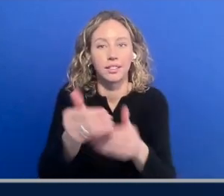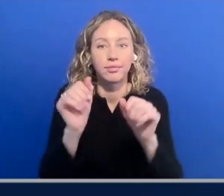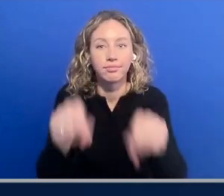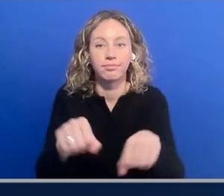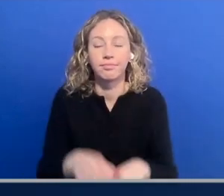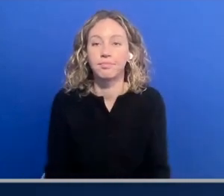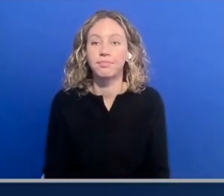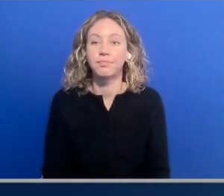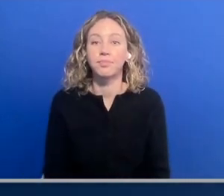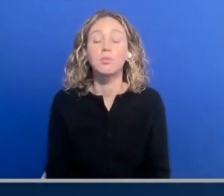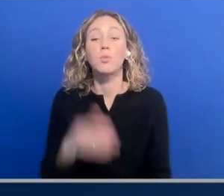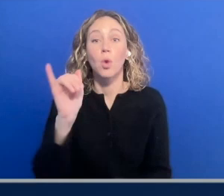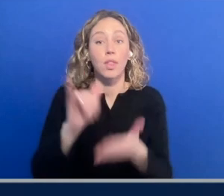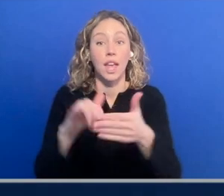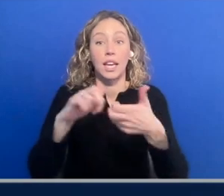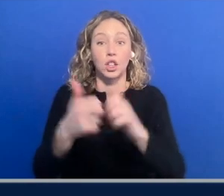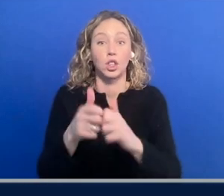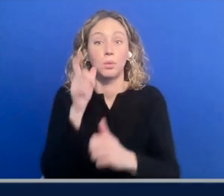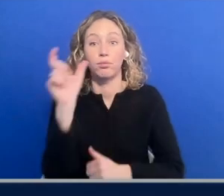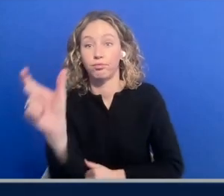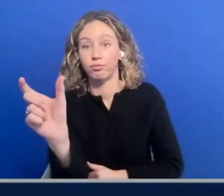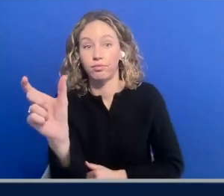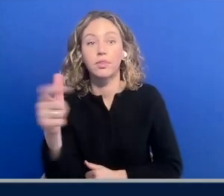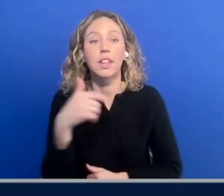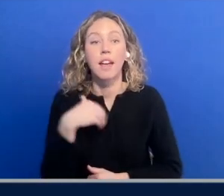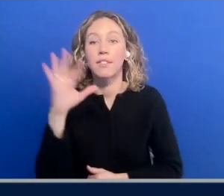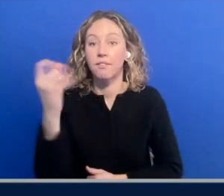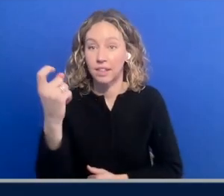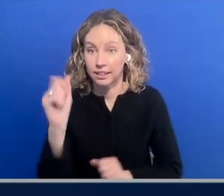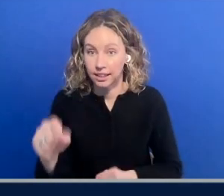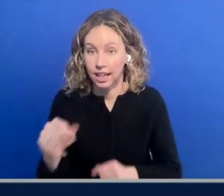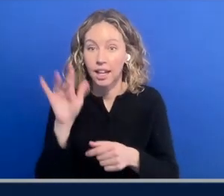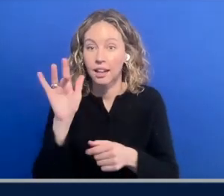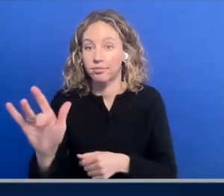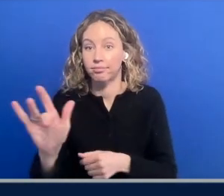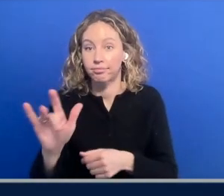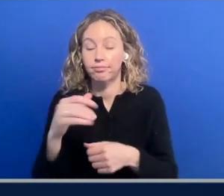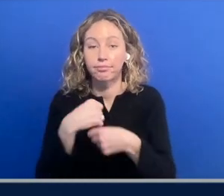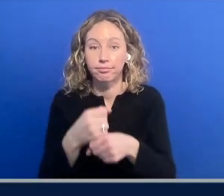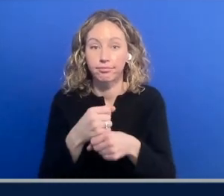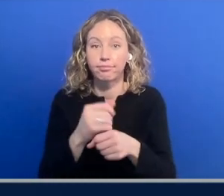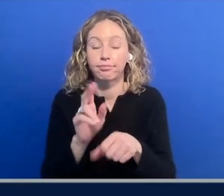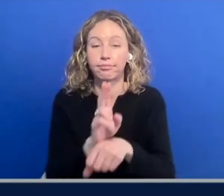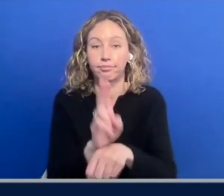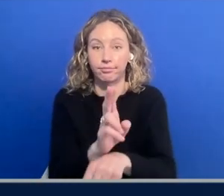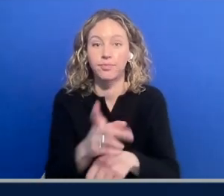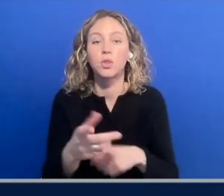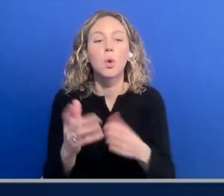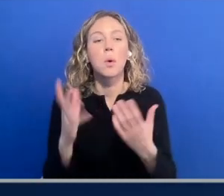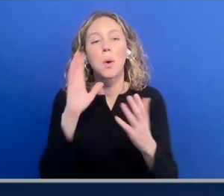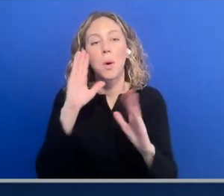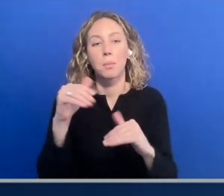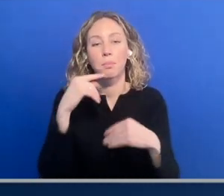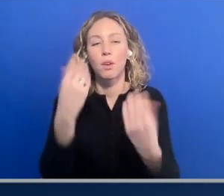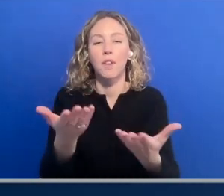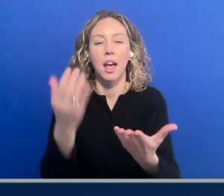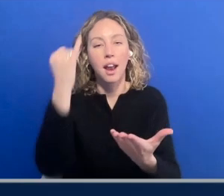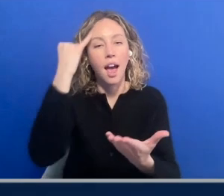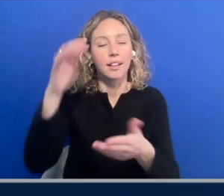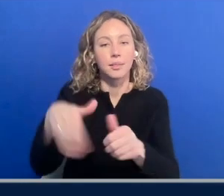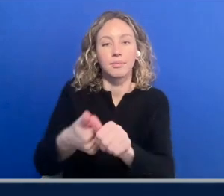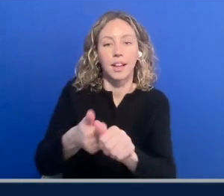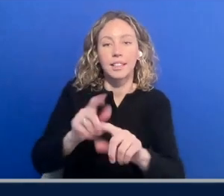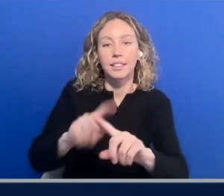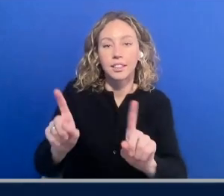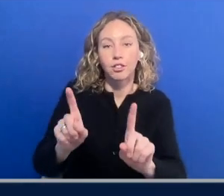the issue here is, and I have a fix that I can generate. So hopefully this gave you an idea of the different